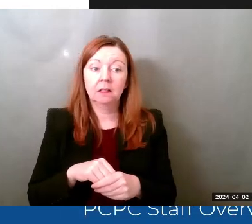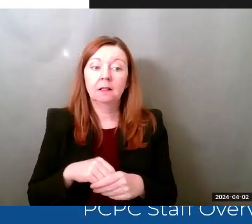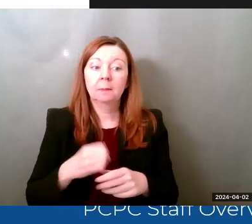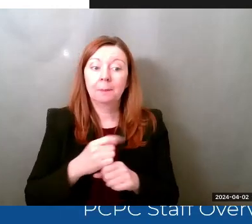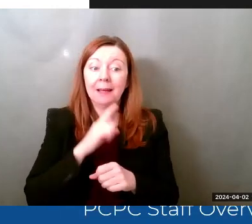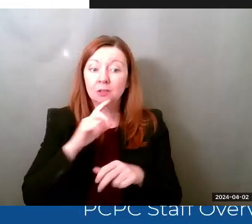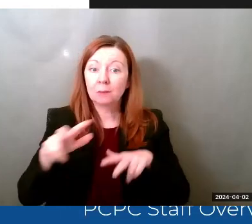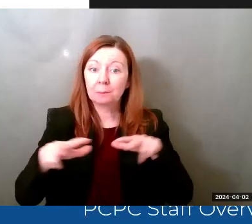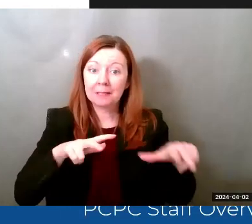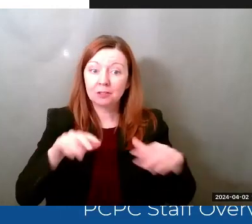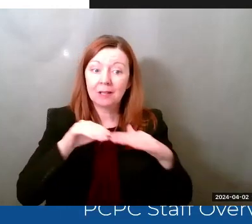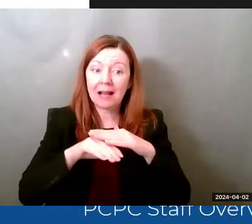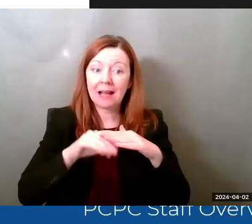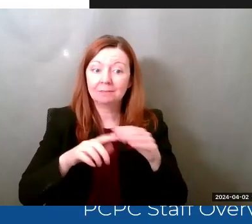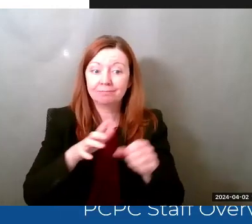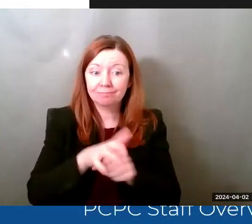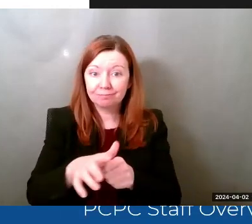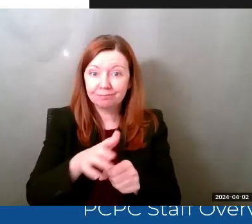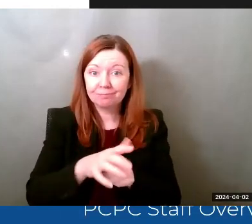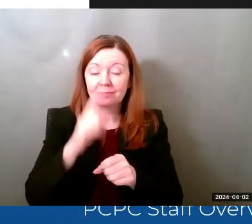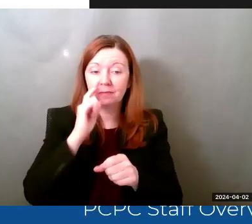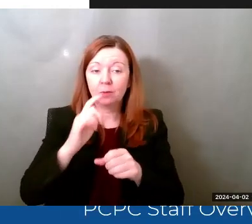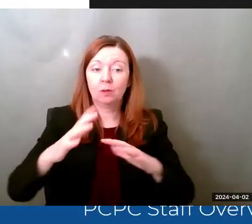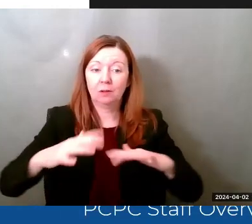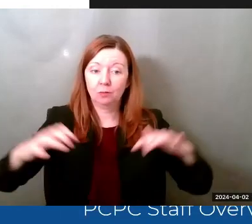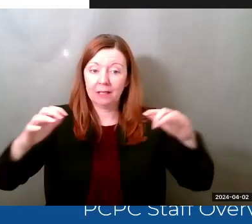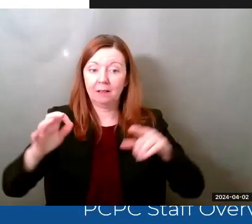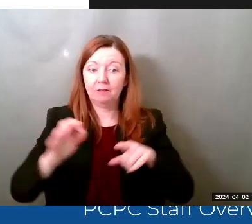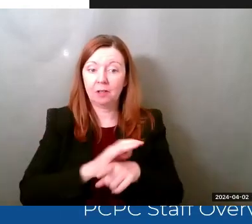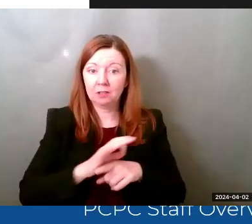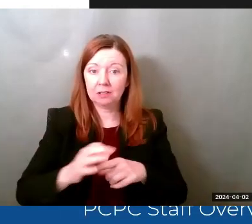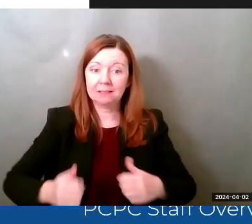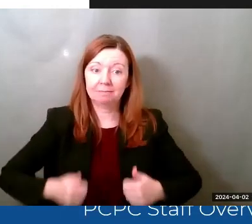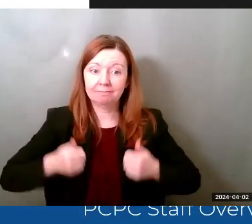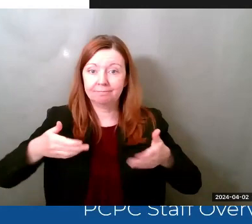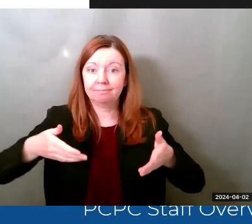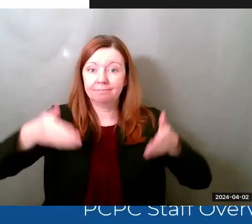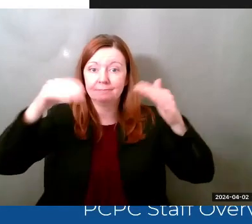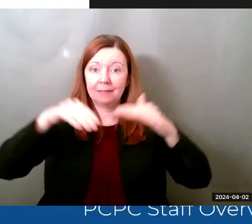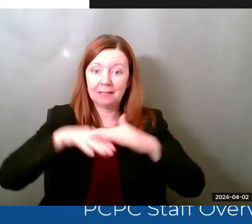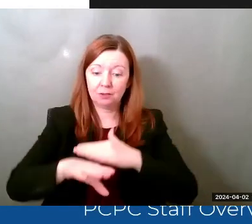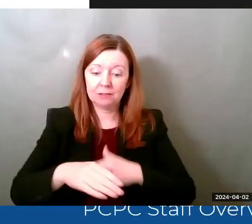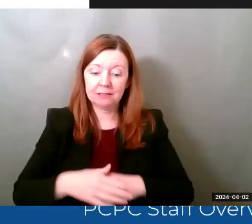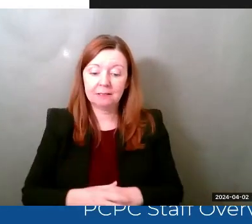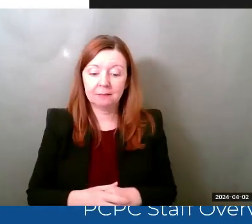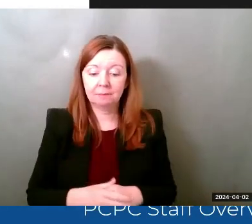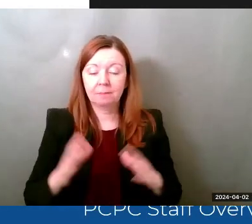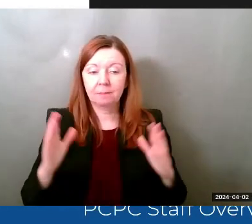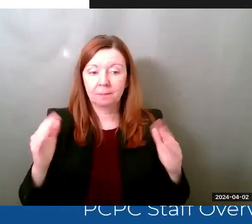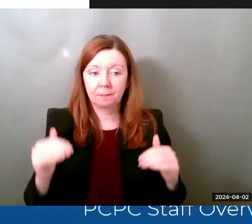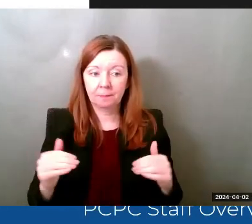ensure pedestrian access is adequate for the arena functions and residential tower entries.